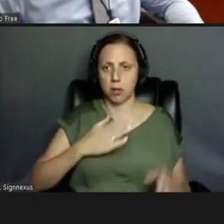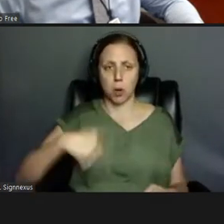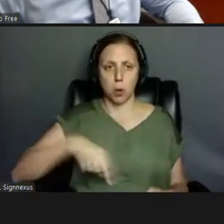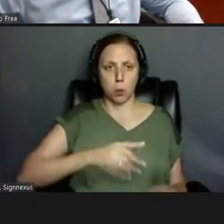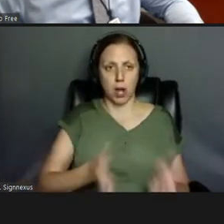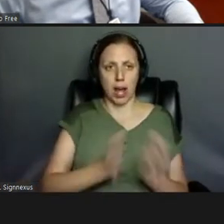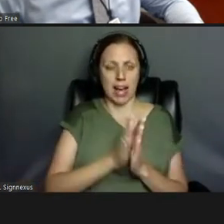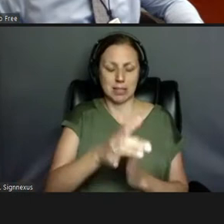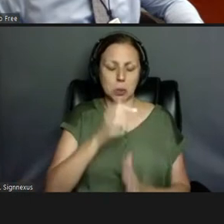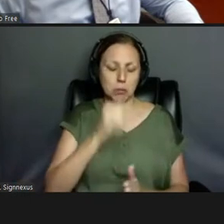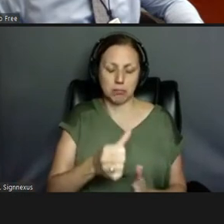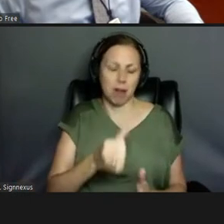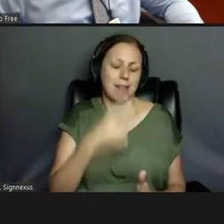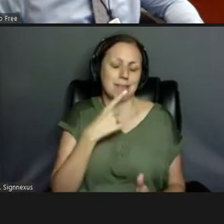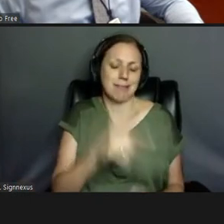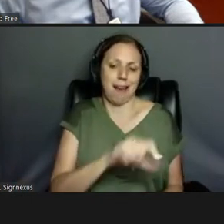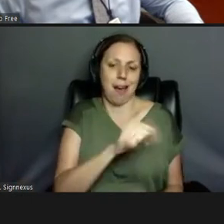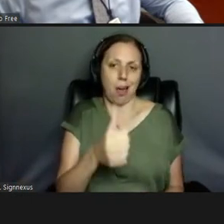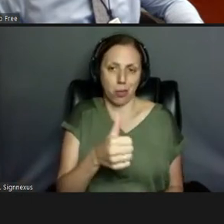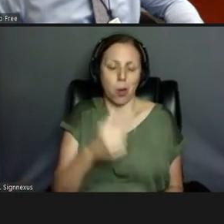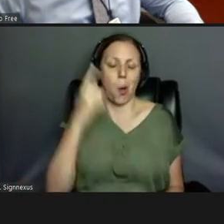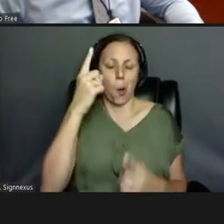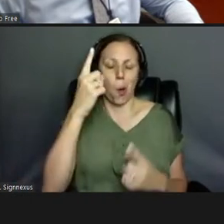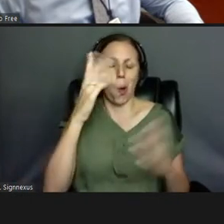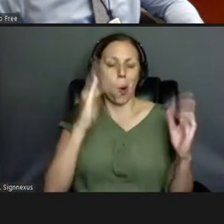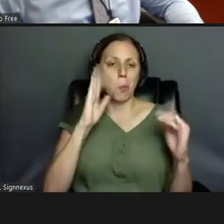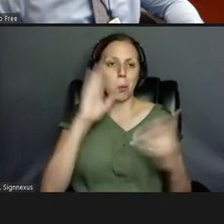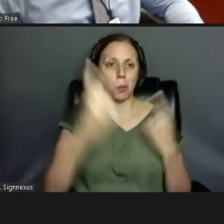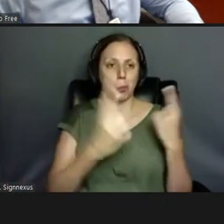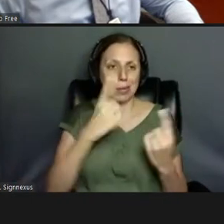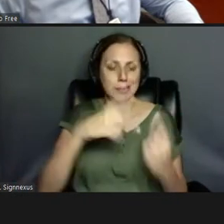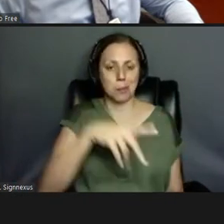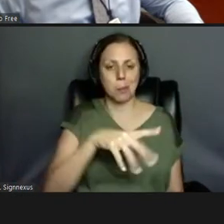We hope you will reconsider the Port Washington timetables. Thank you.